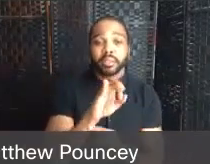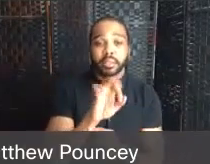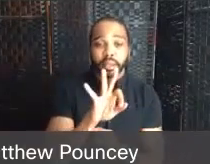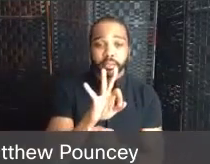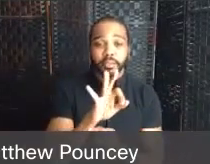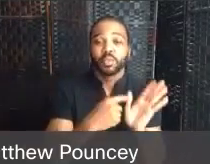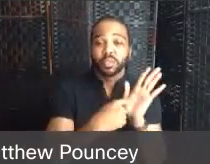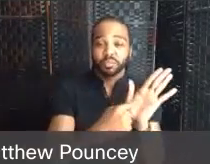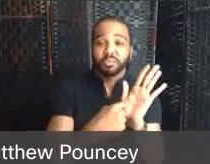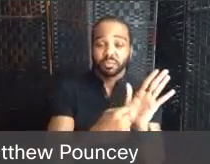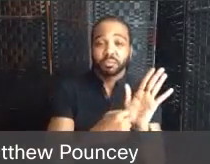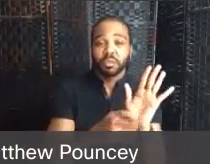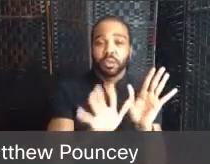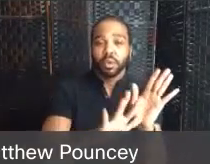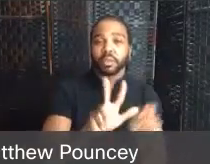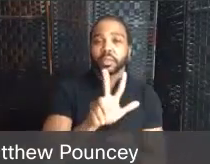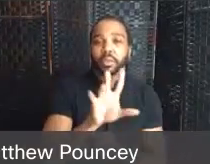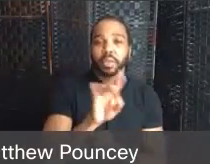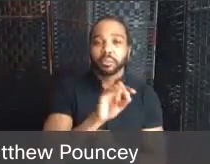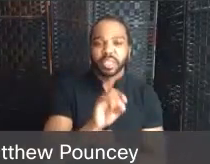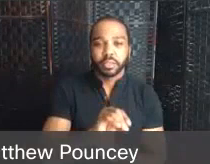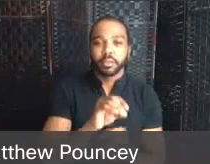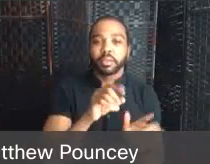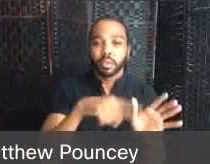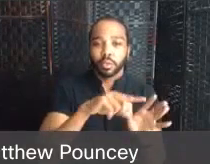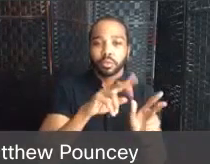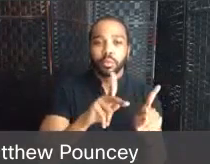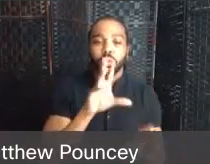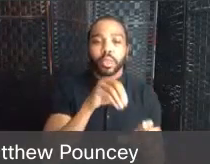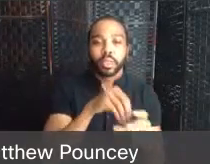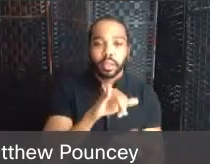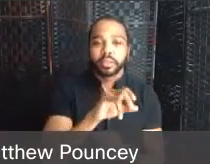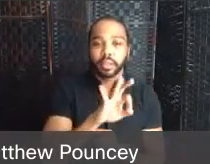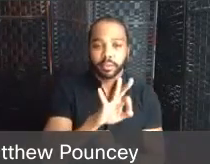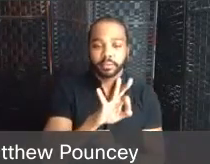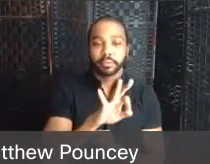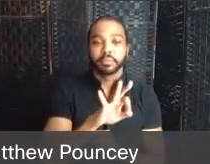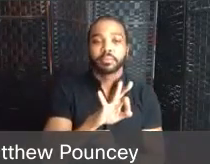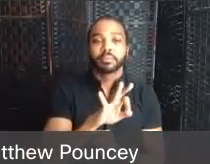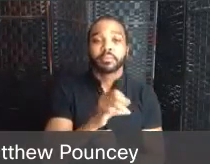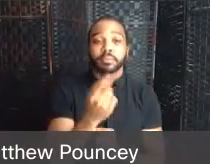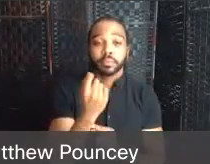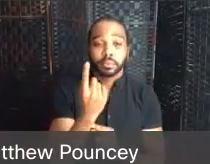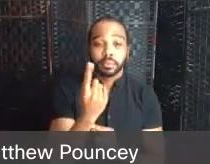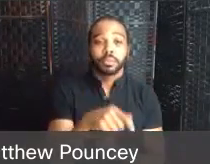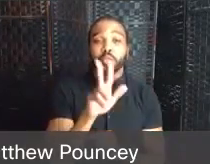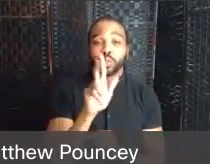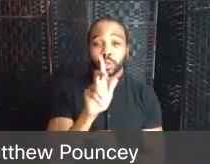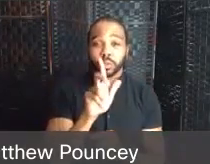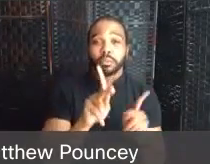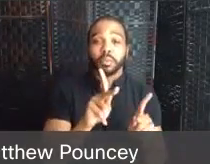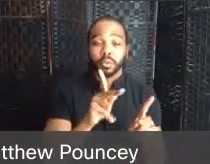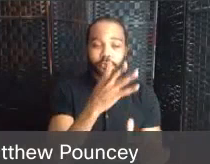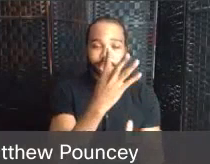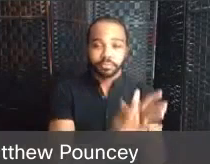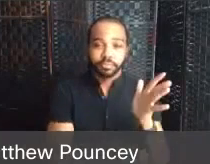represents about 38% of the total people in ICFs. And of those, 23 have died,